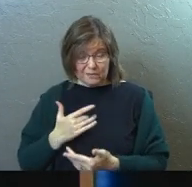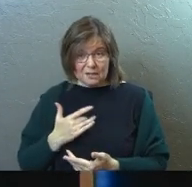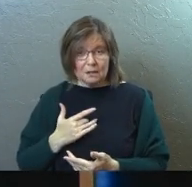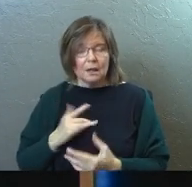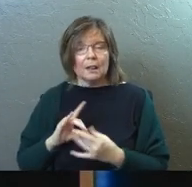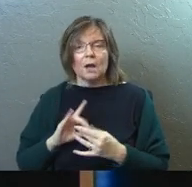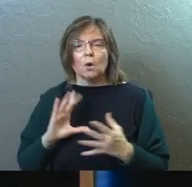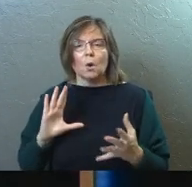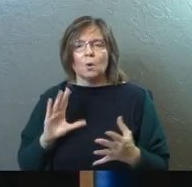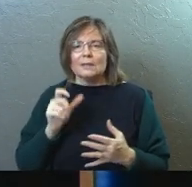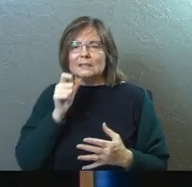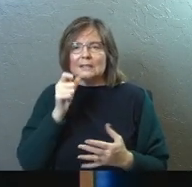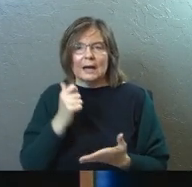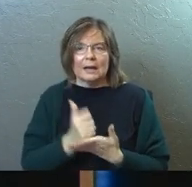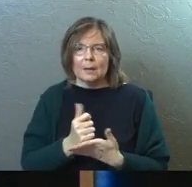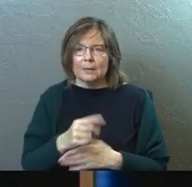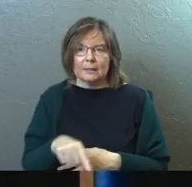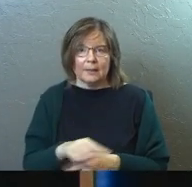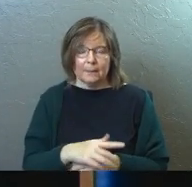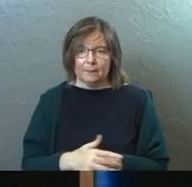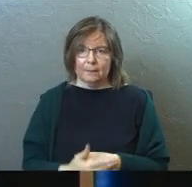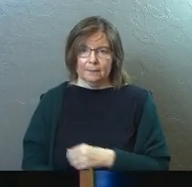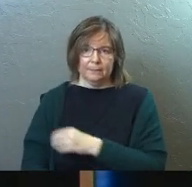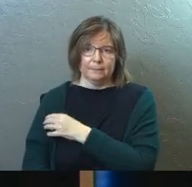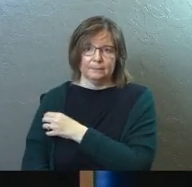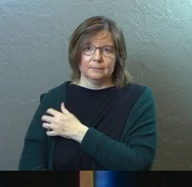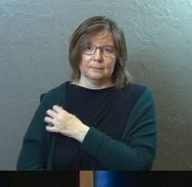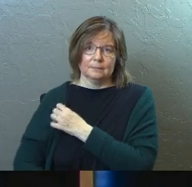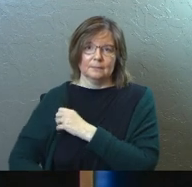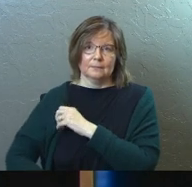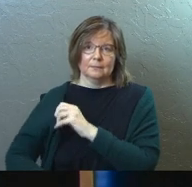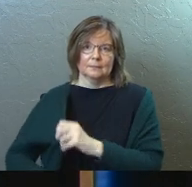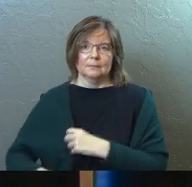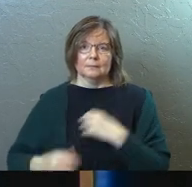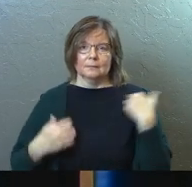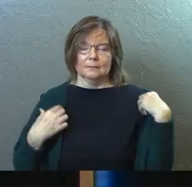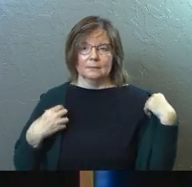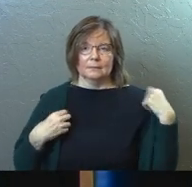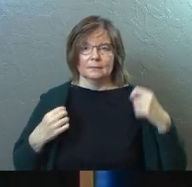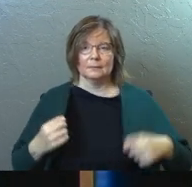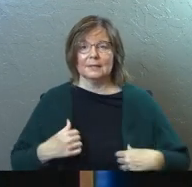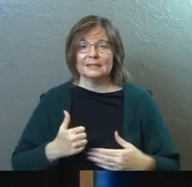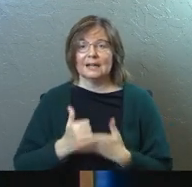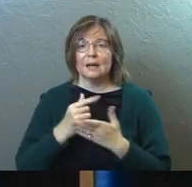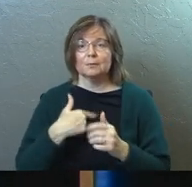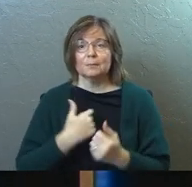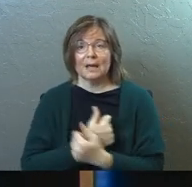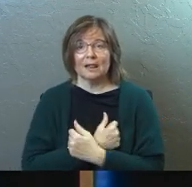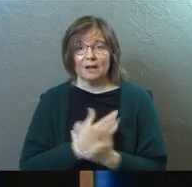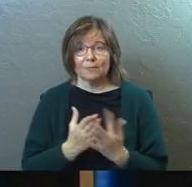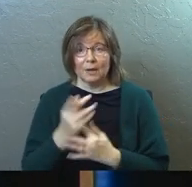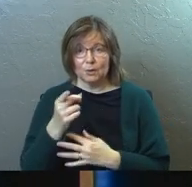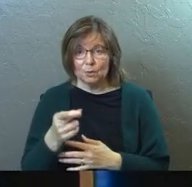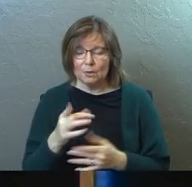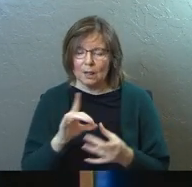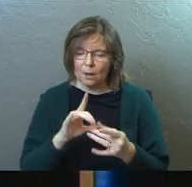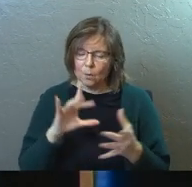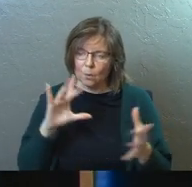head, let go of it. It's not helping them. It's not helping them to be loved by you. Let go of